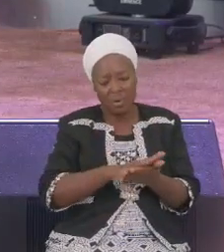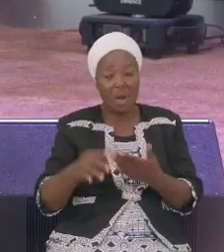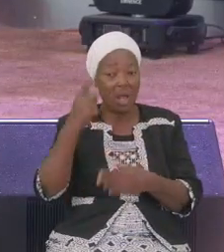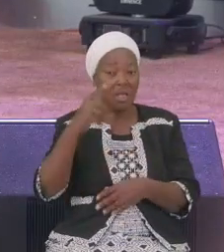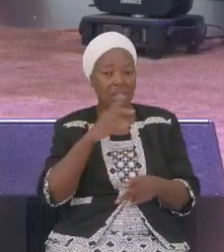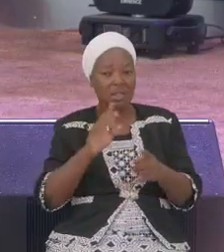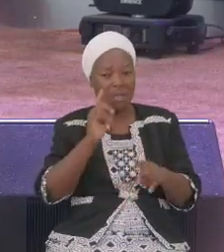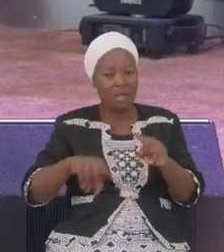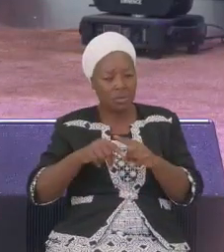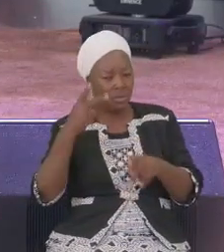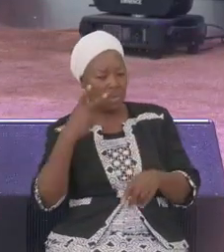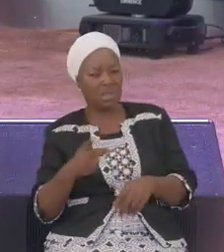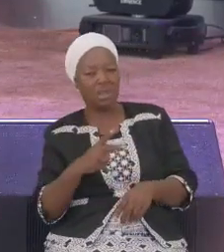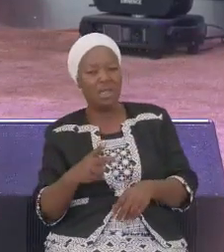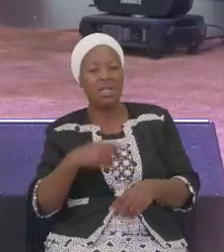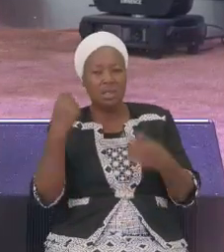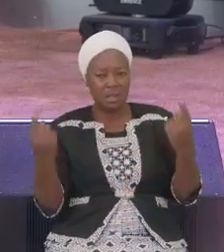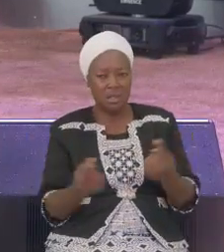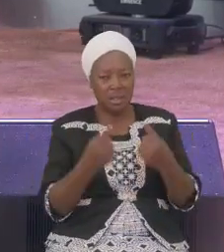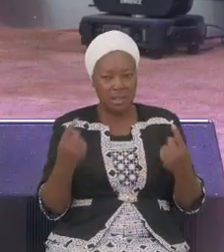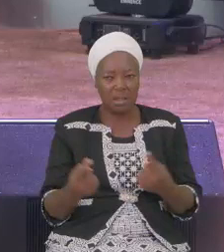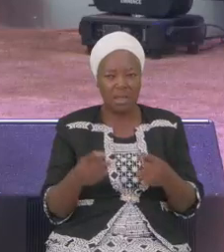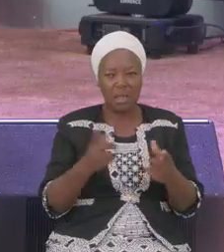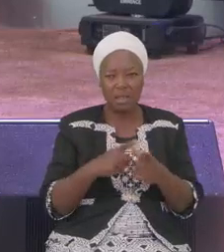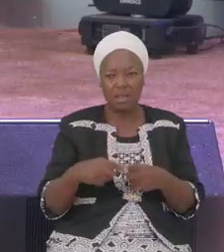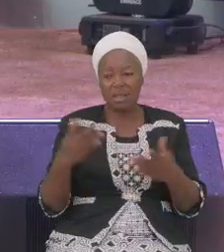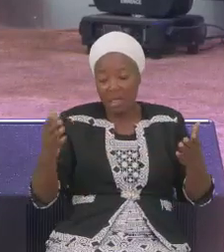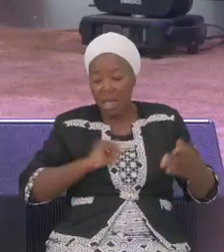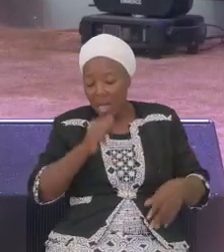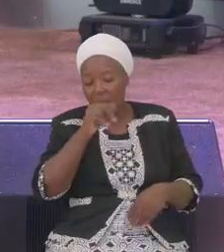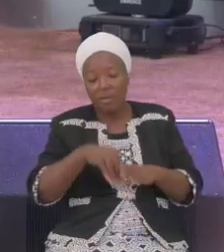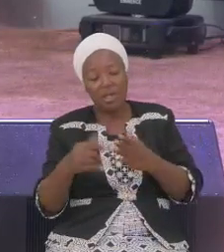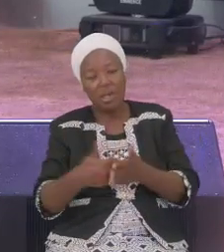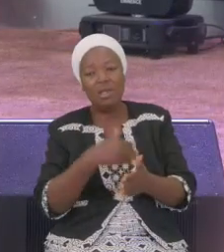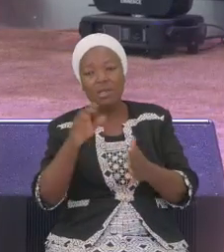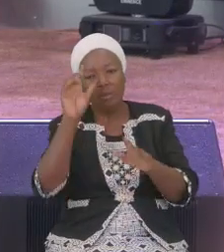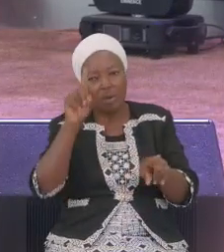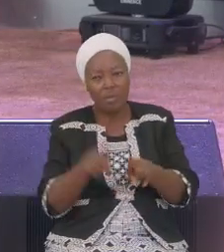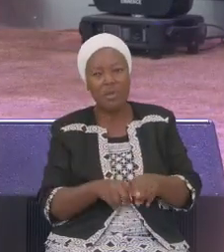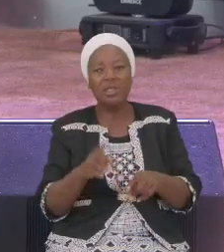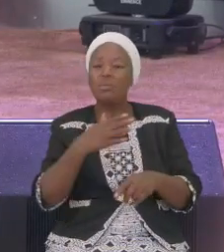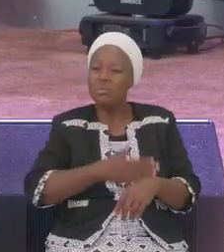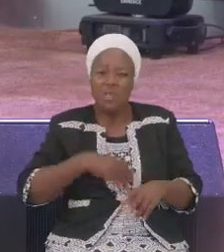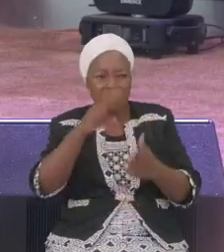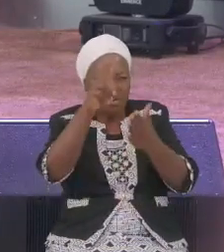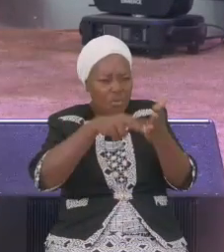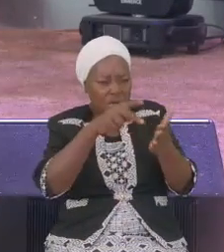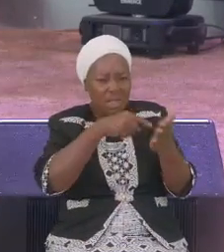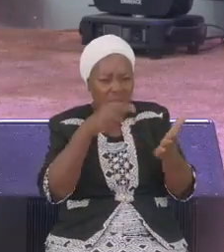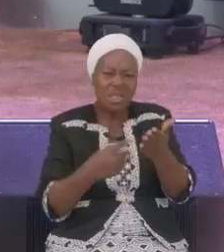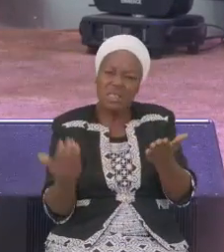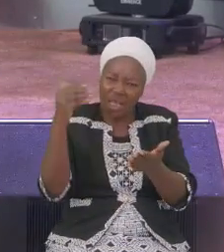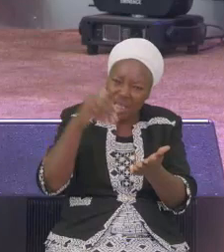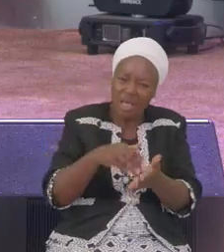to behold iniquity. And you say you are saved and a new covenant. I say, read this again. He wants you to